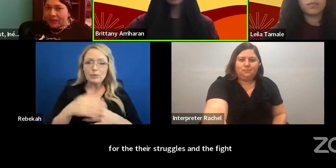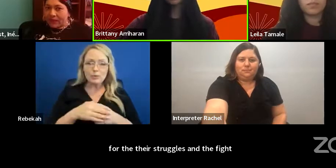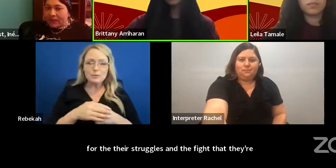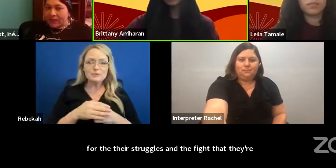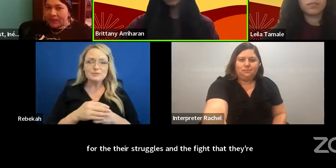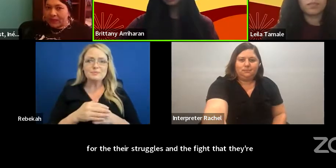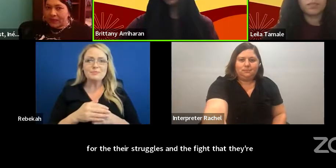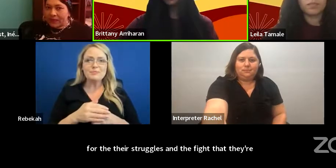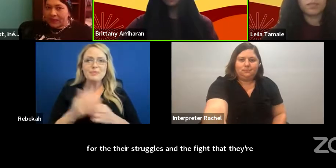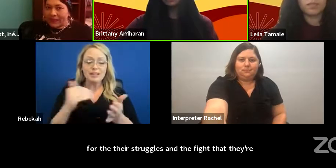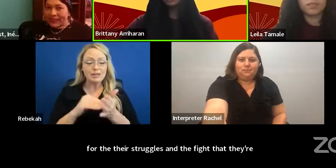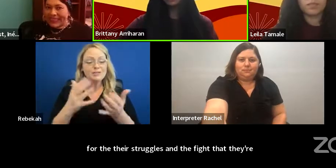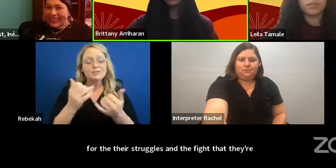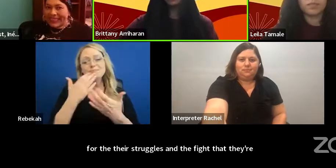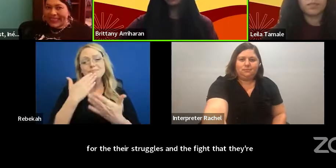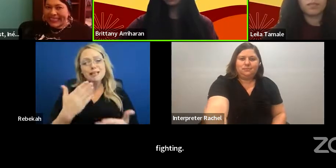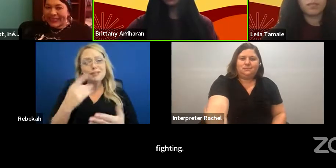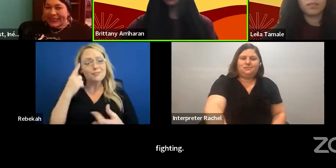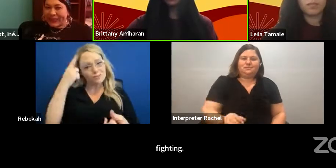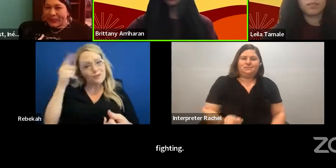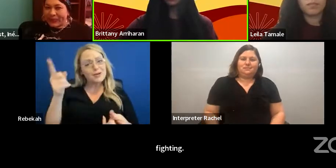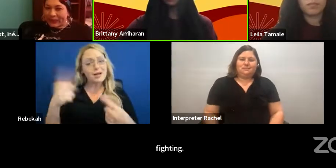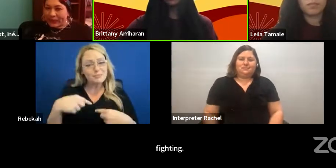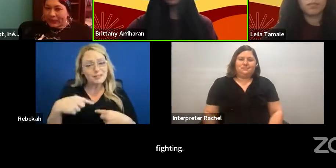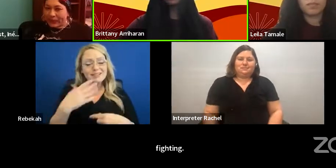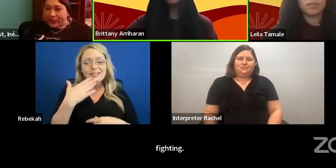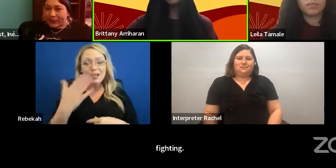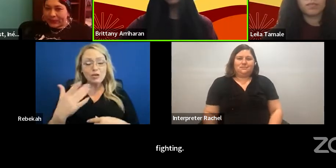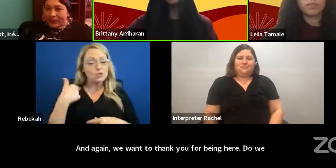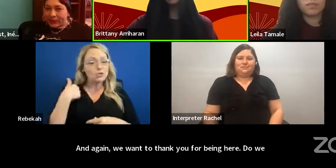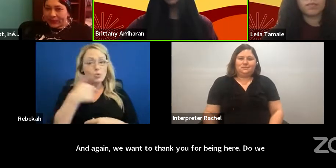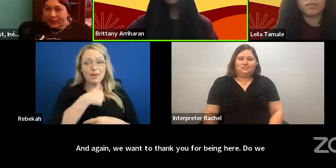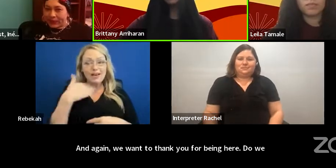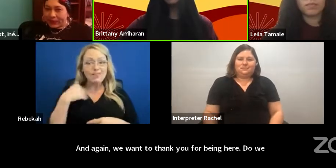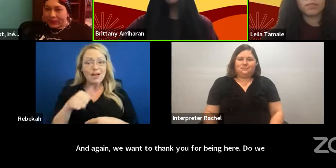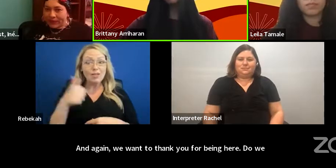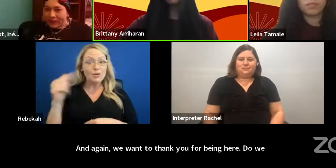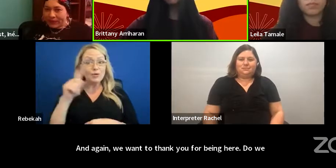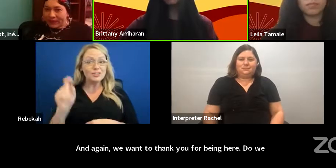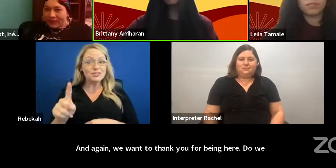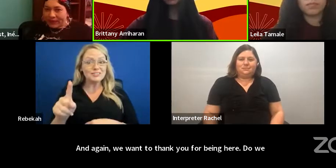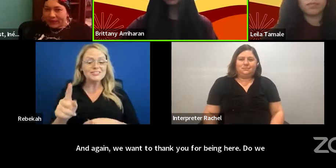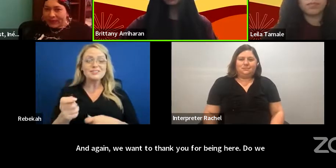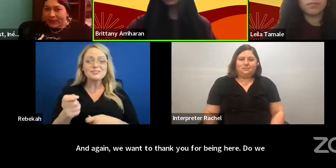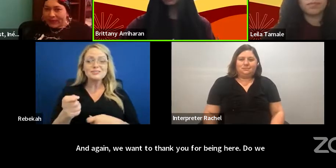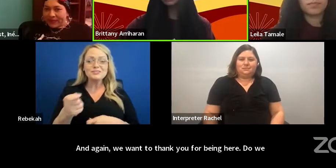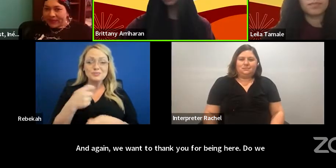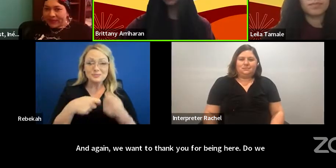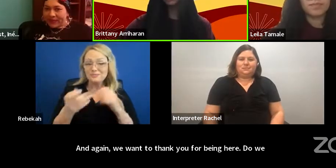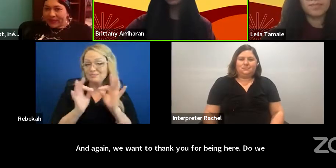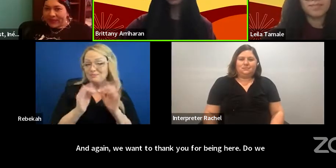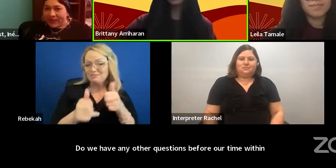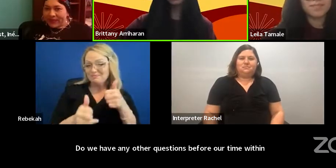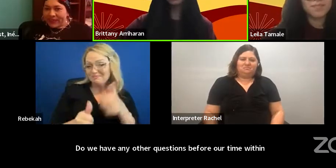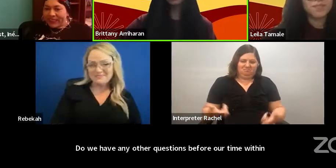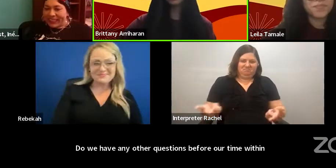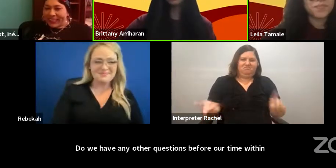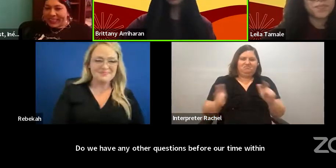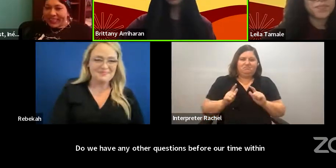And again, we want to thank you for being here. Do we have any other questions before our time with Ines is over?